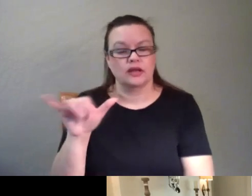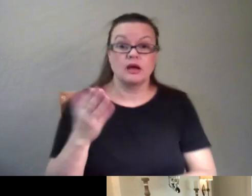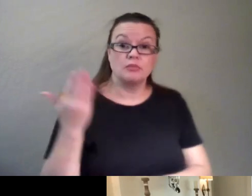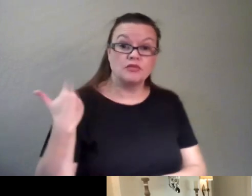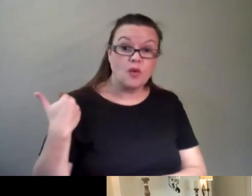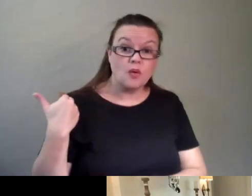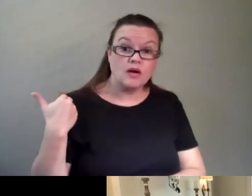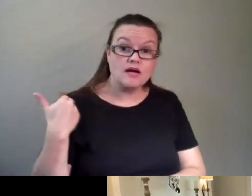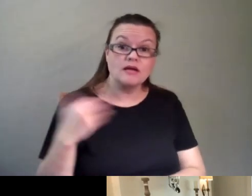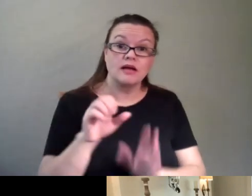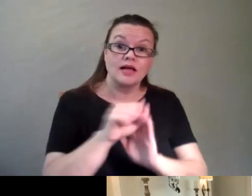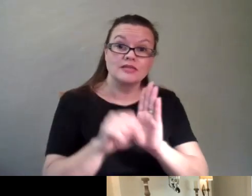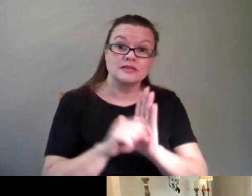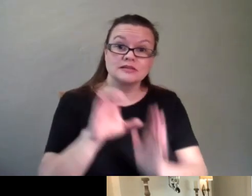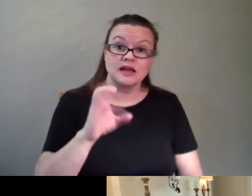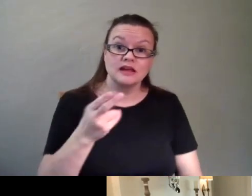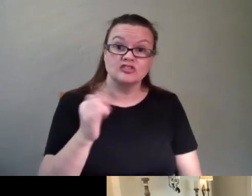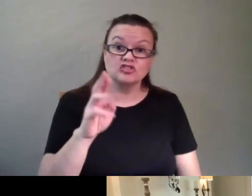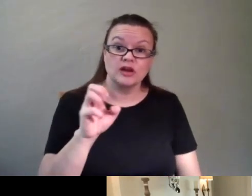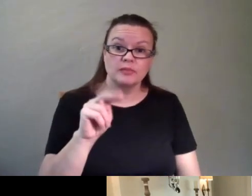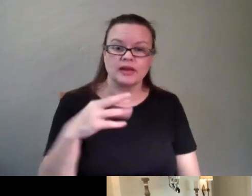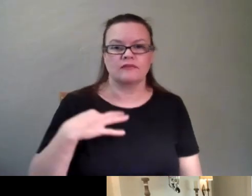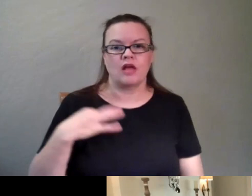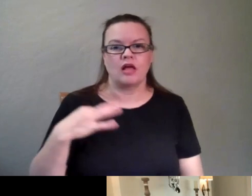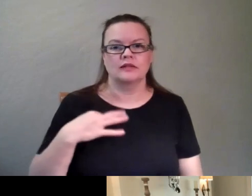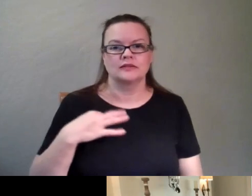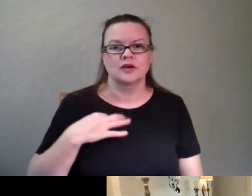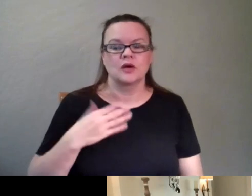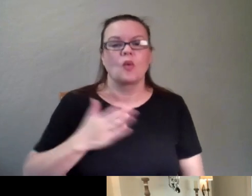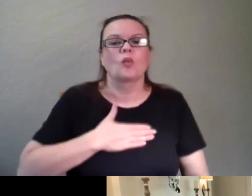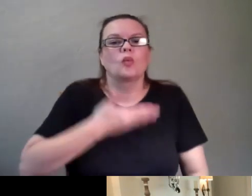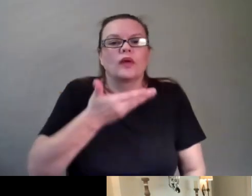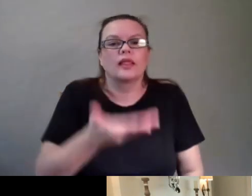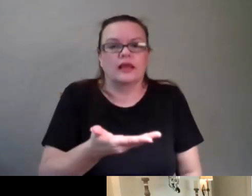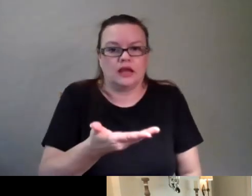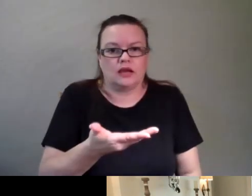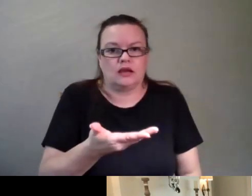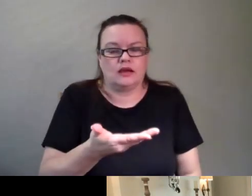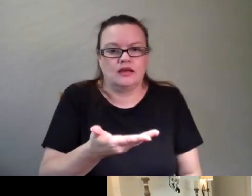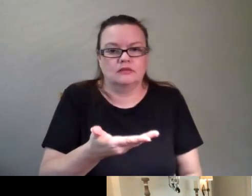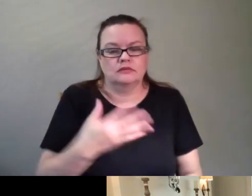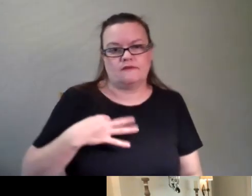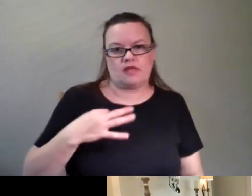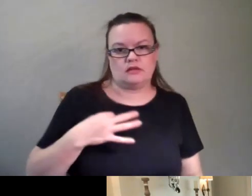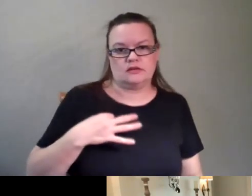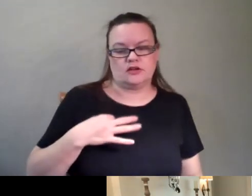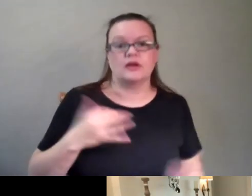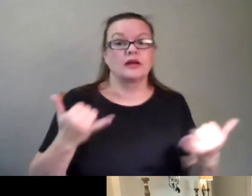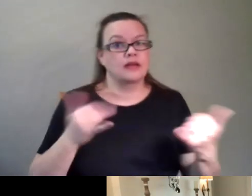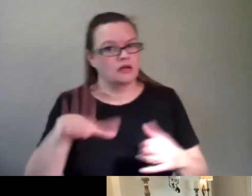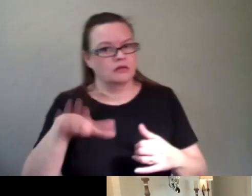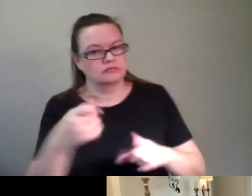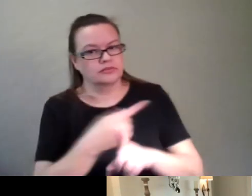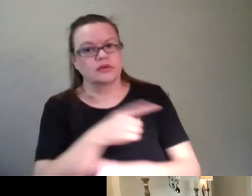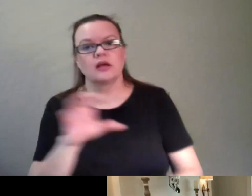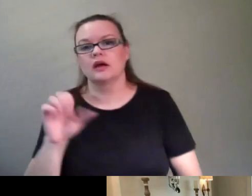party. And that has changed the mode. More importantly, because of super PACs, first of all, I